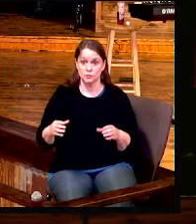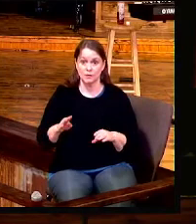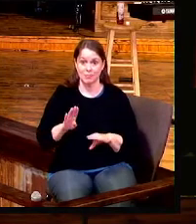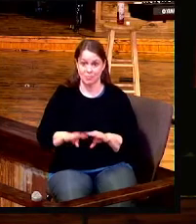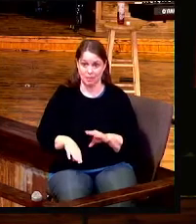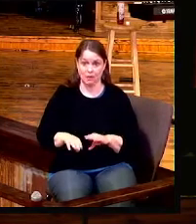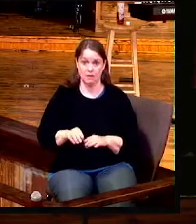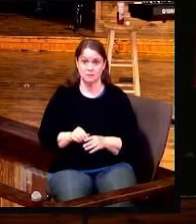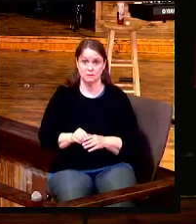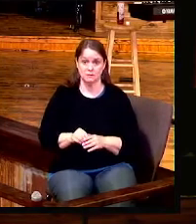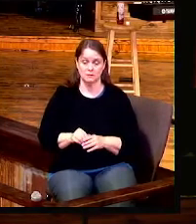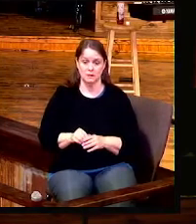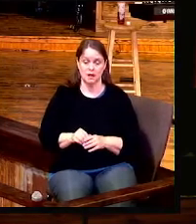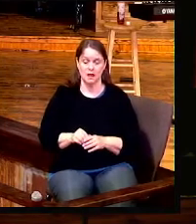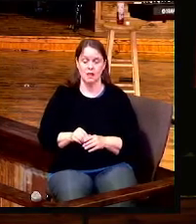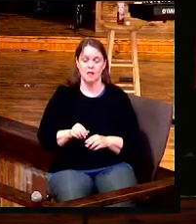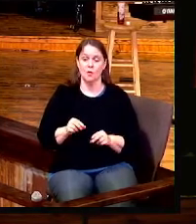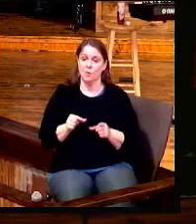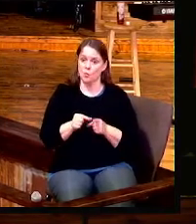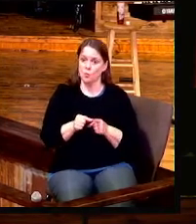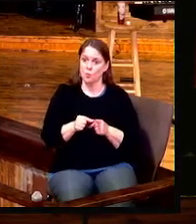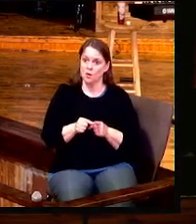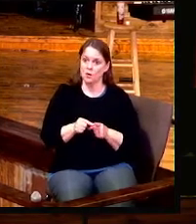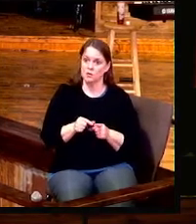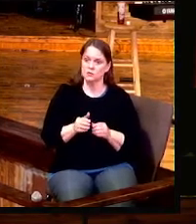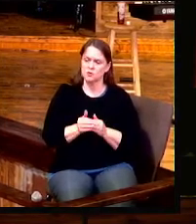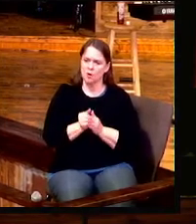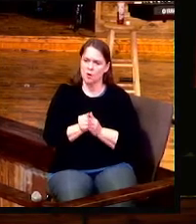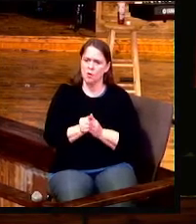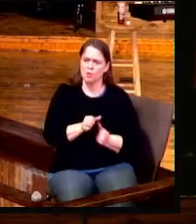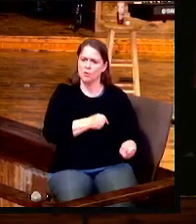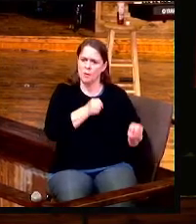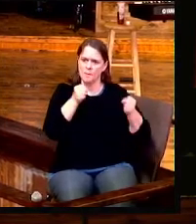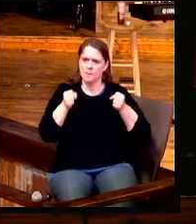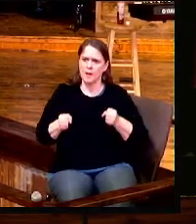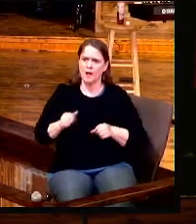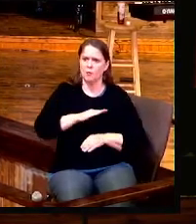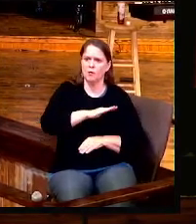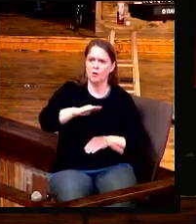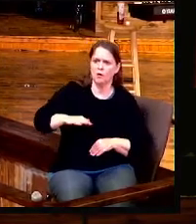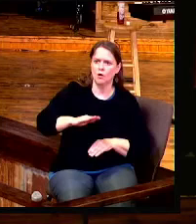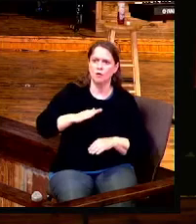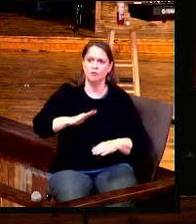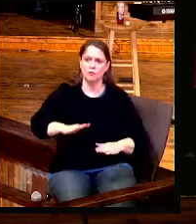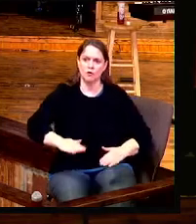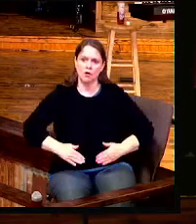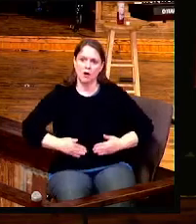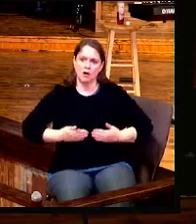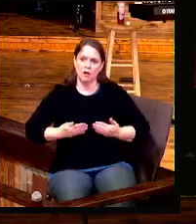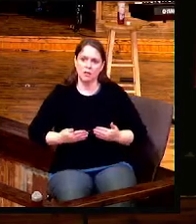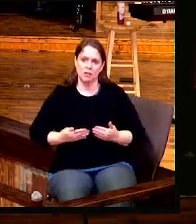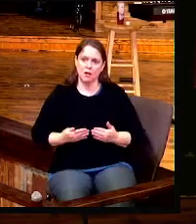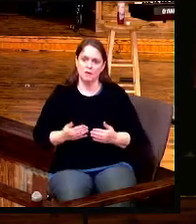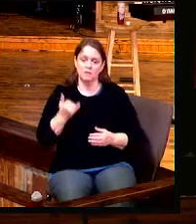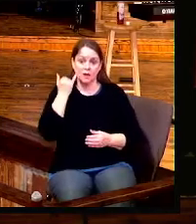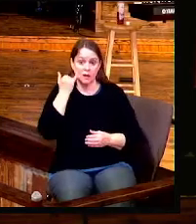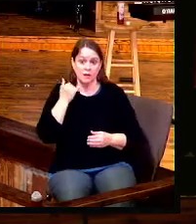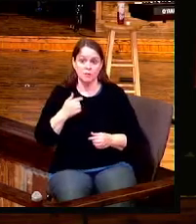They can hold a lot of power over our lives if we allow them to. So,